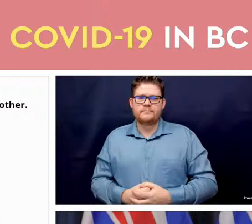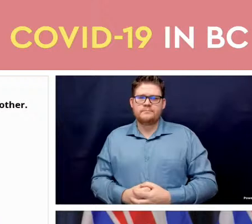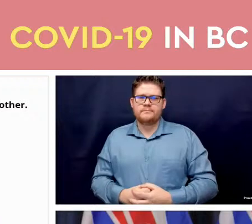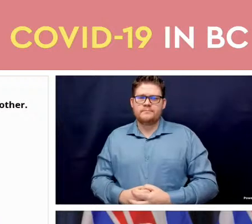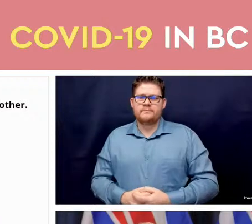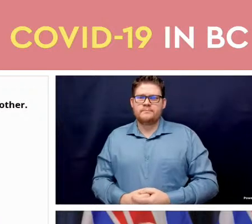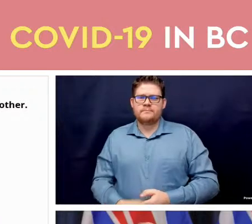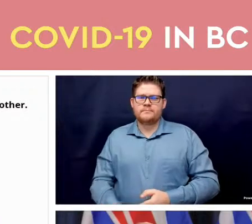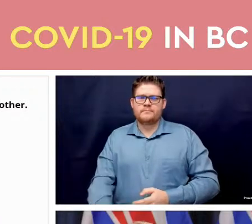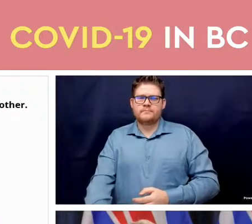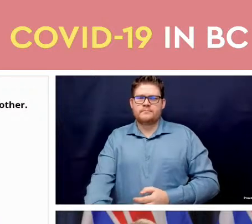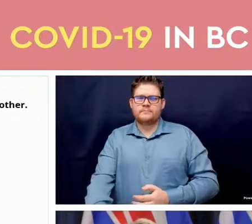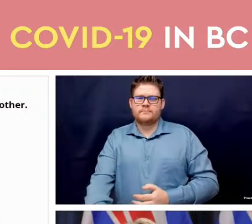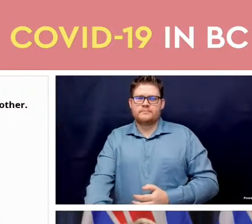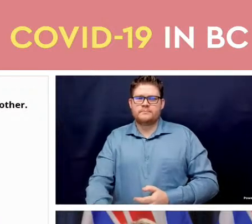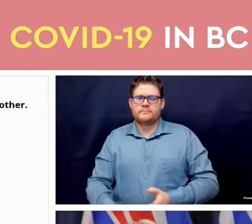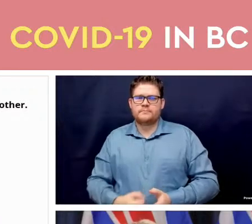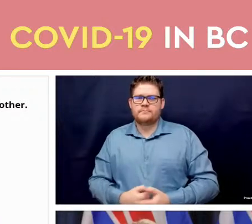So